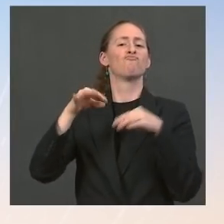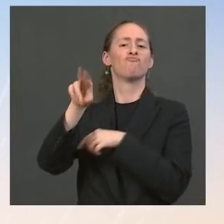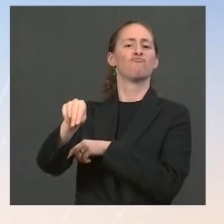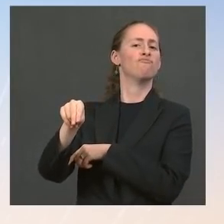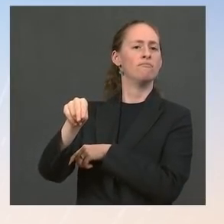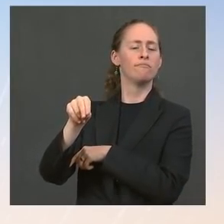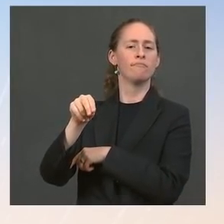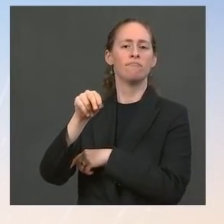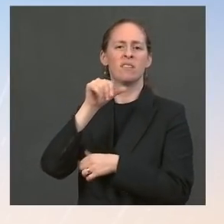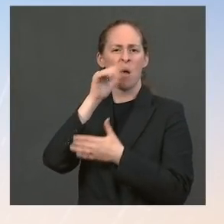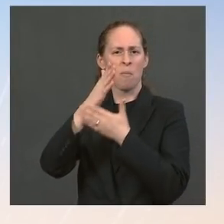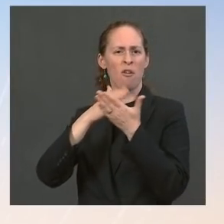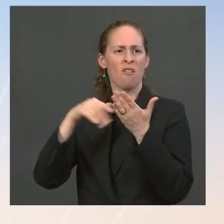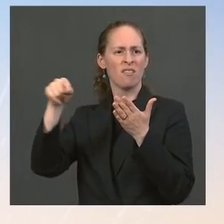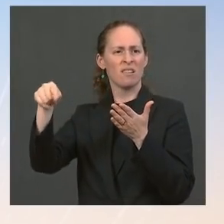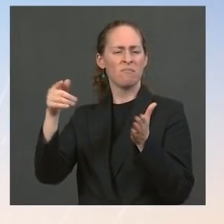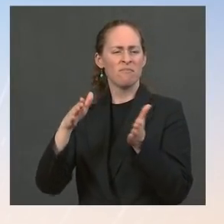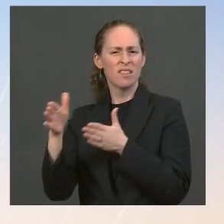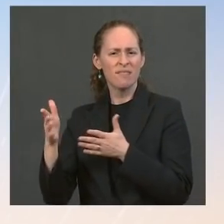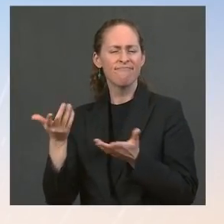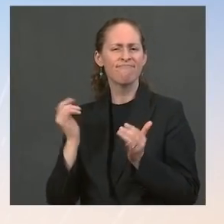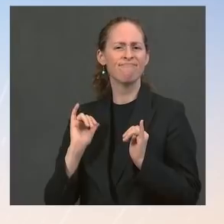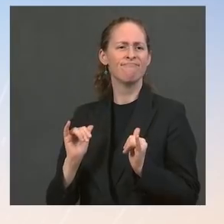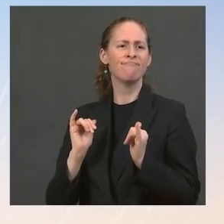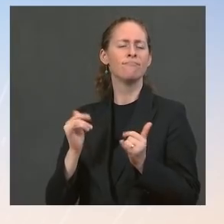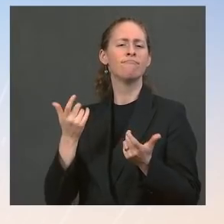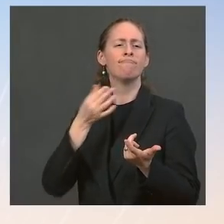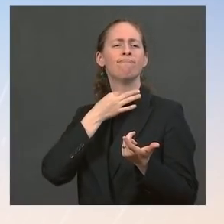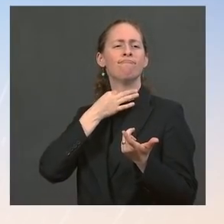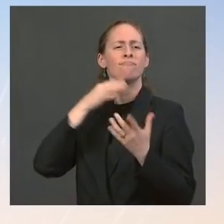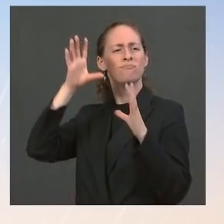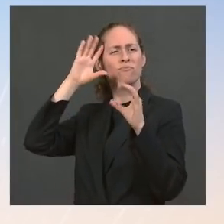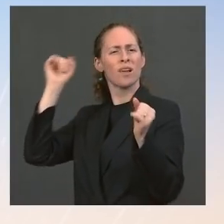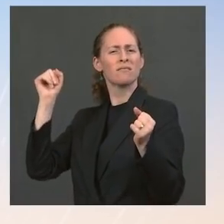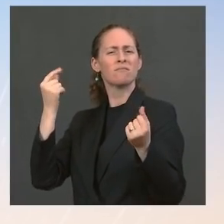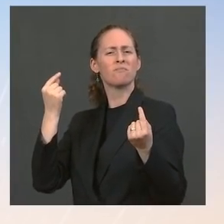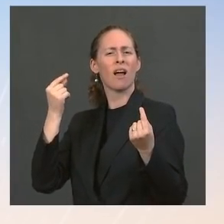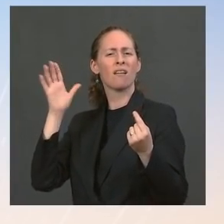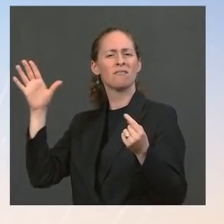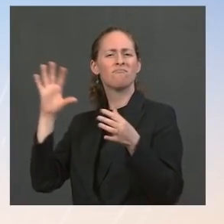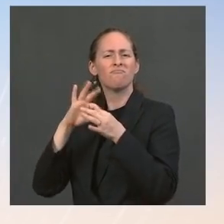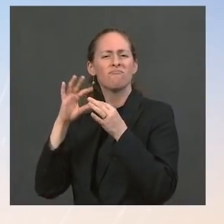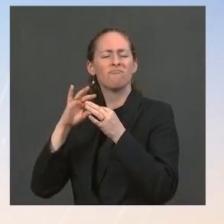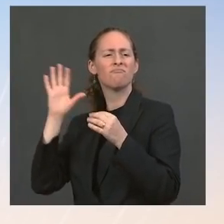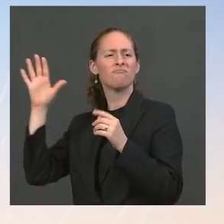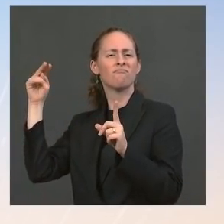What does the president, what would the president say, what does the president say if